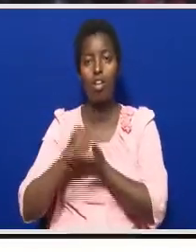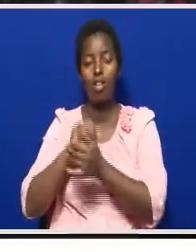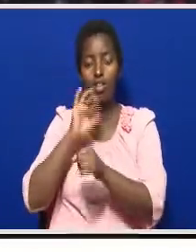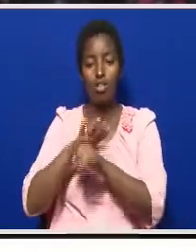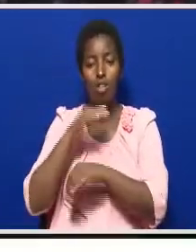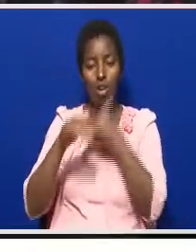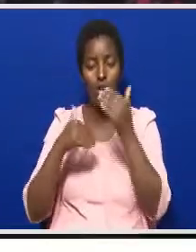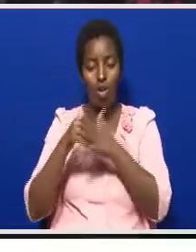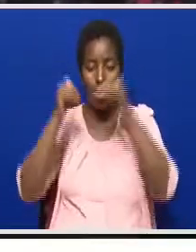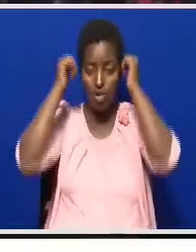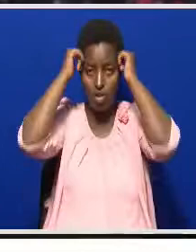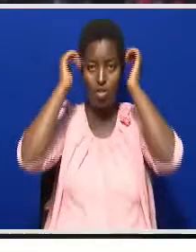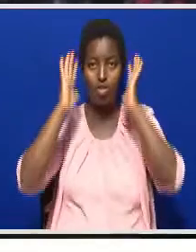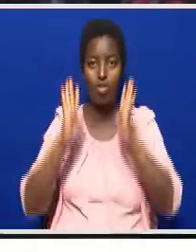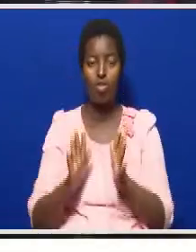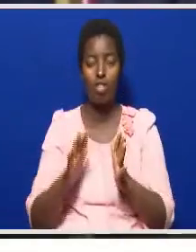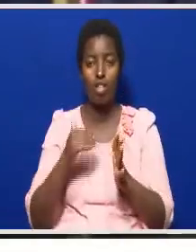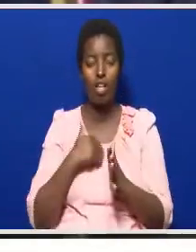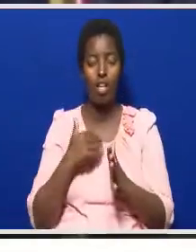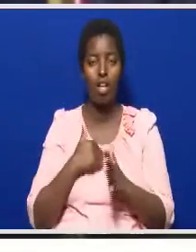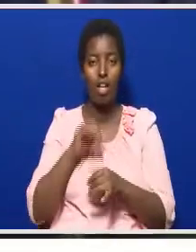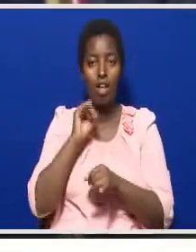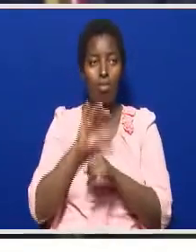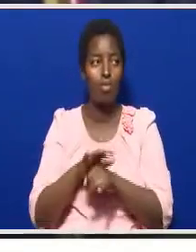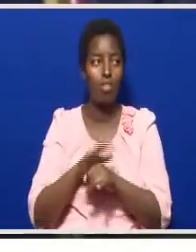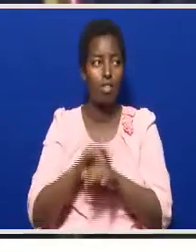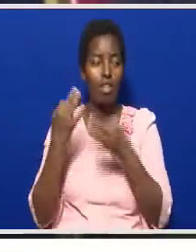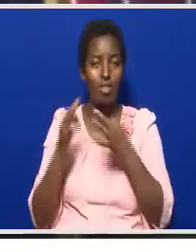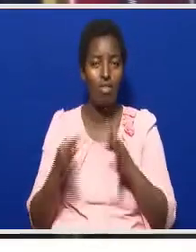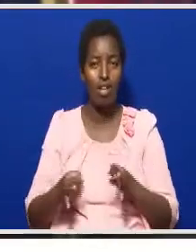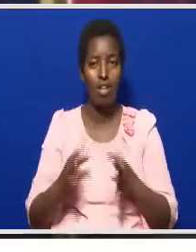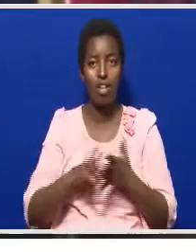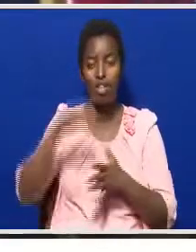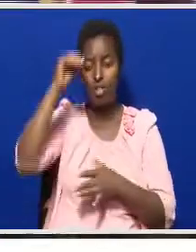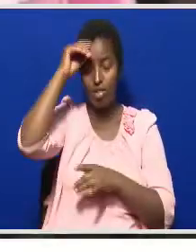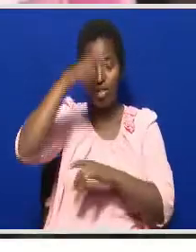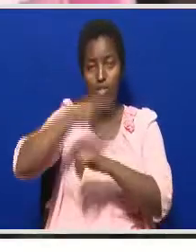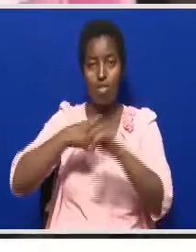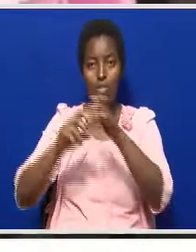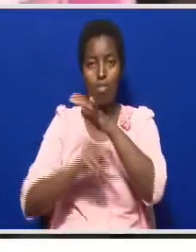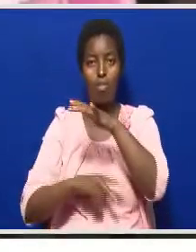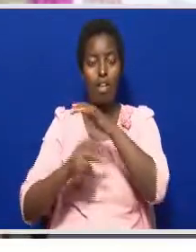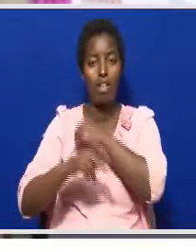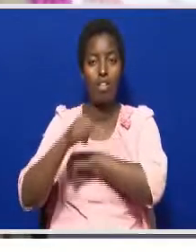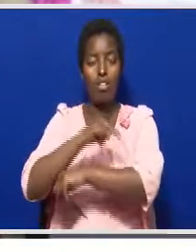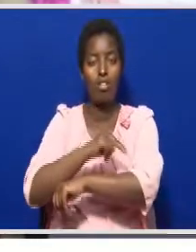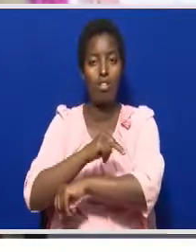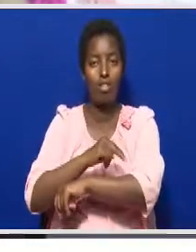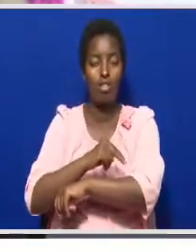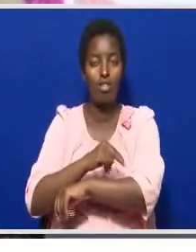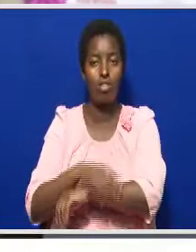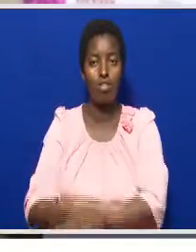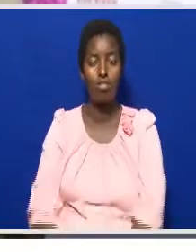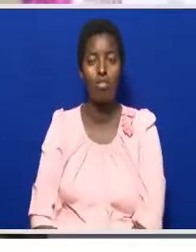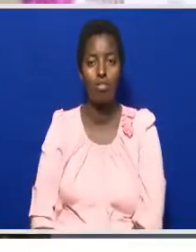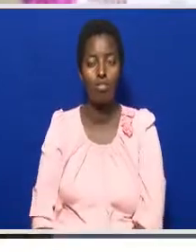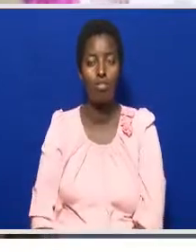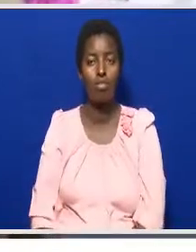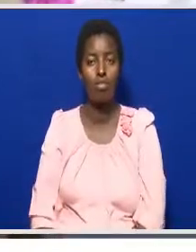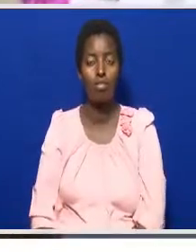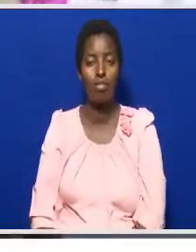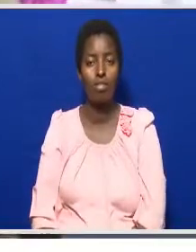all students are in schools as they promised free education from primary school to high school. Wacha tushikane, hata